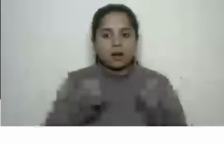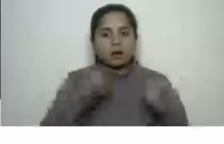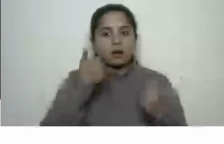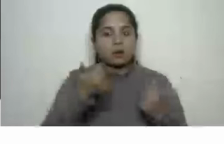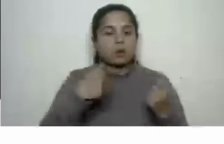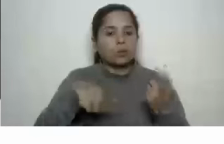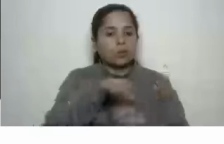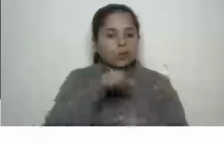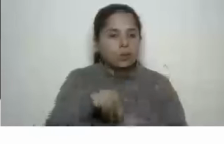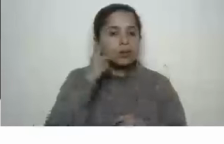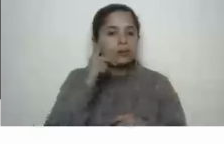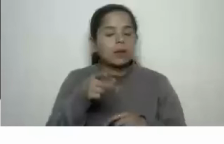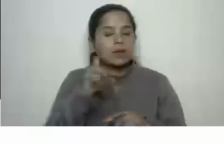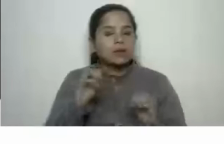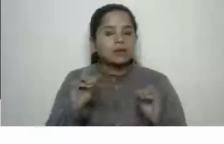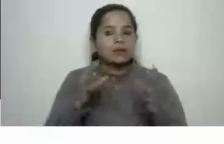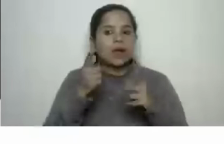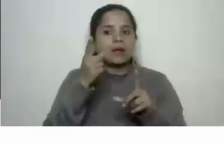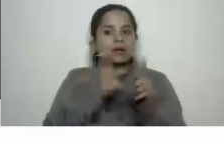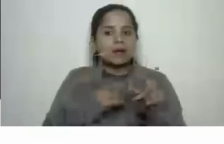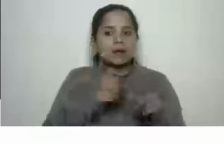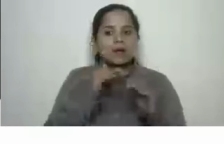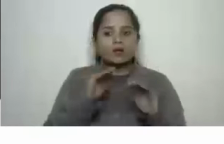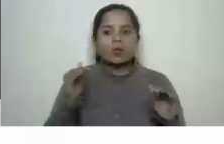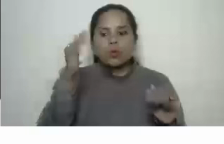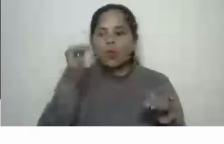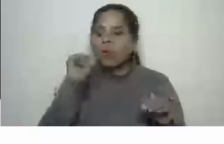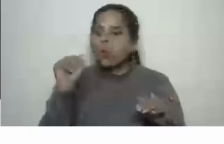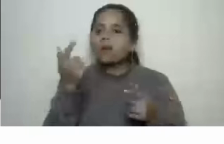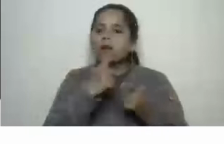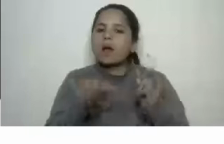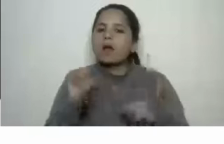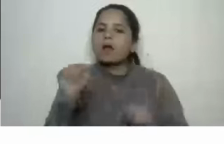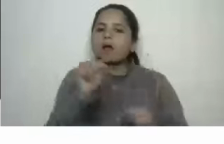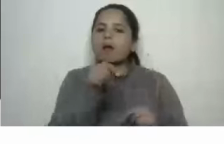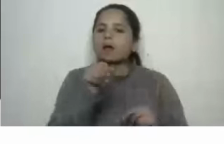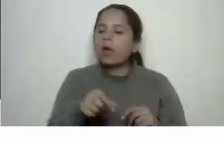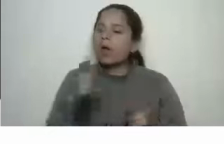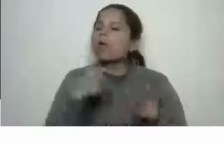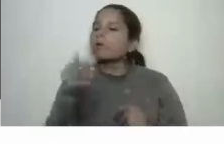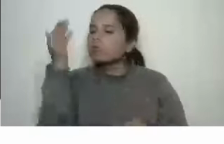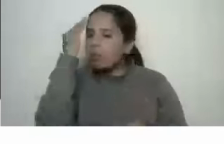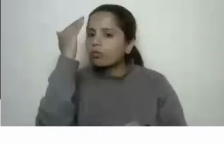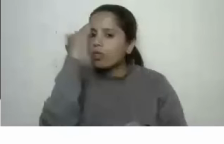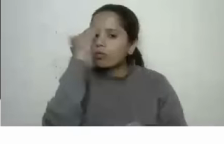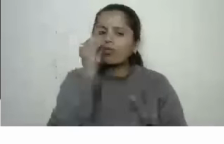GTKY activity in the beginning of the year, where teachers can just elicit the languages the students know.